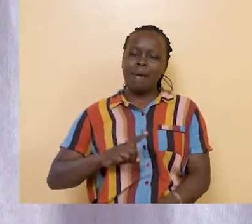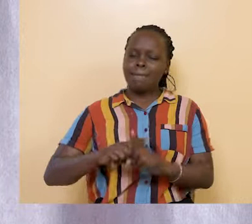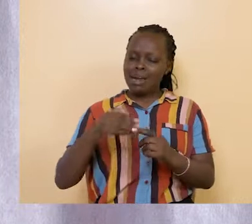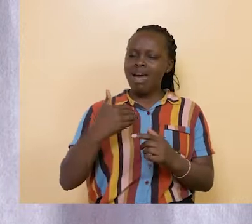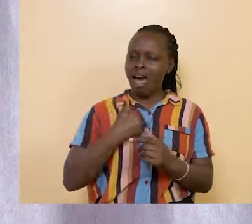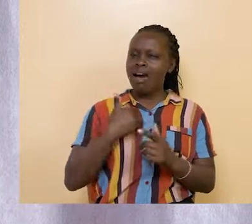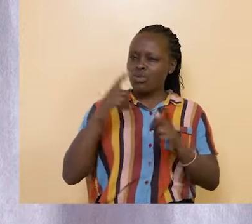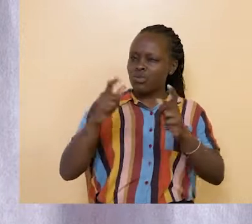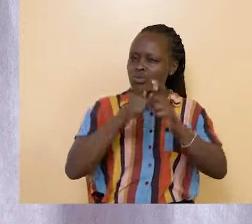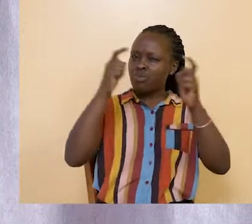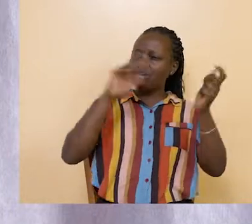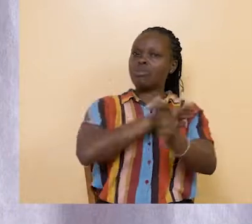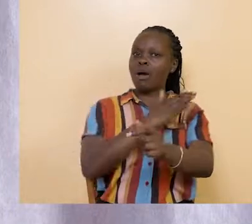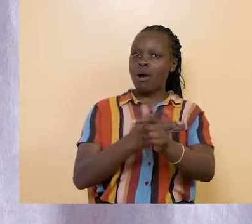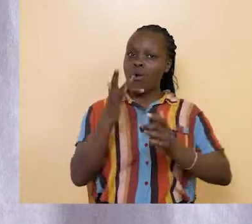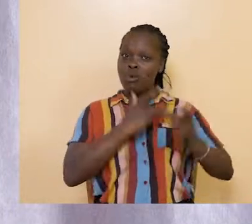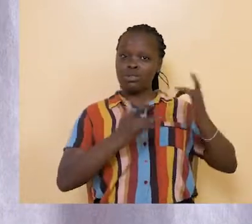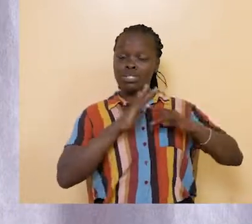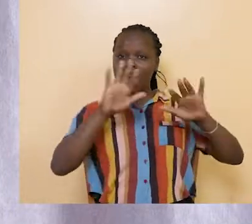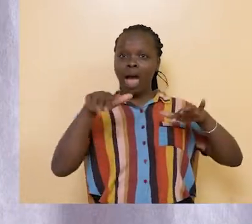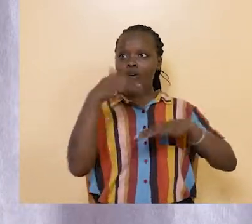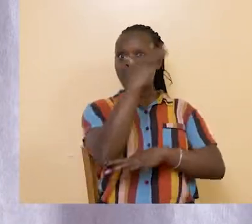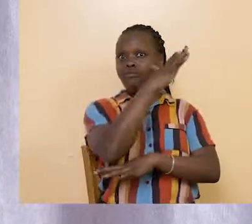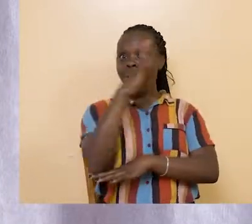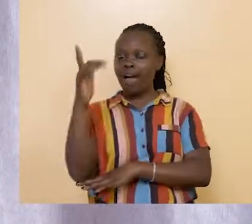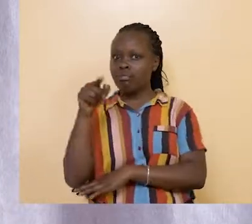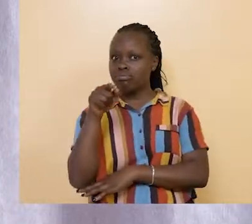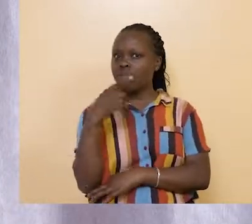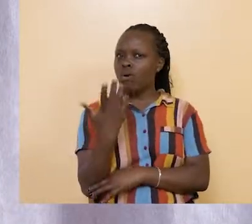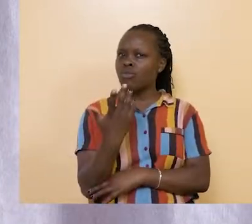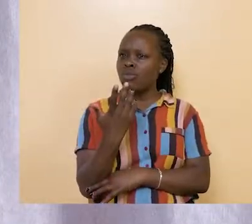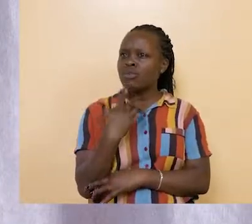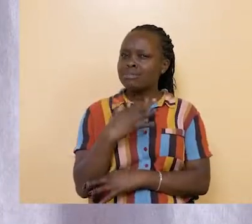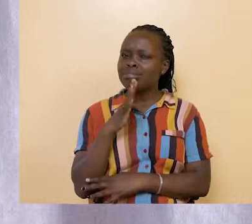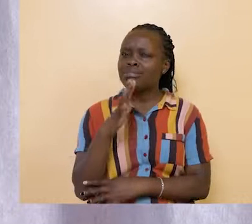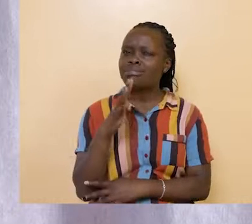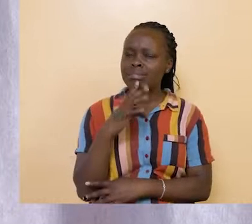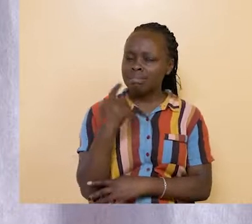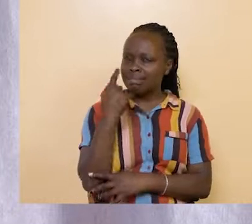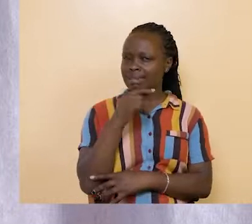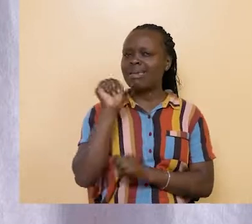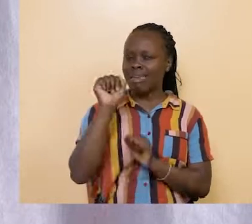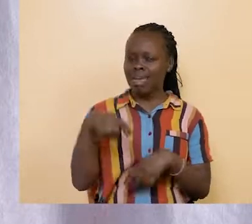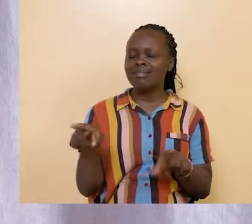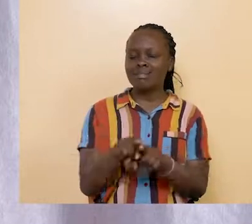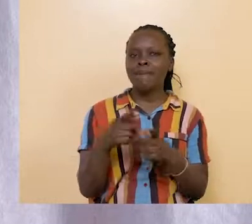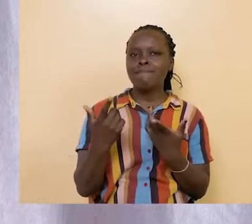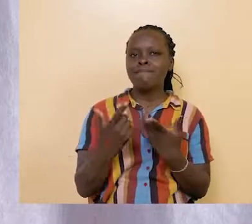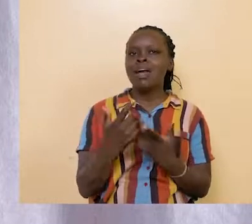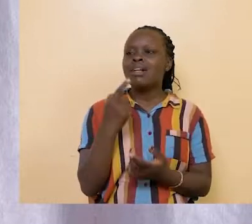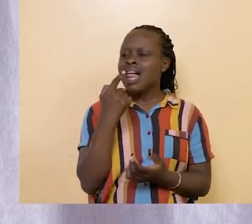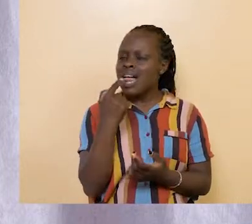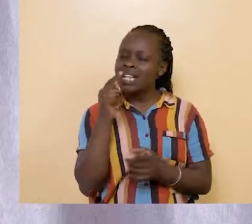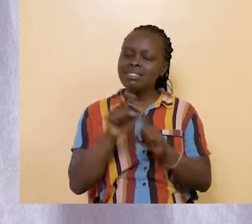great boasts. Consider what a great forest is set on fire by a small spark. The tongue is also a